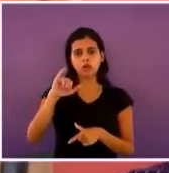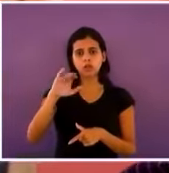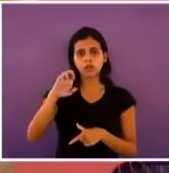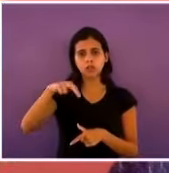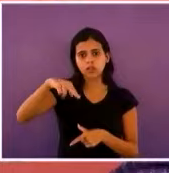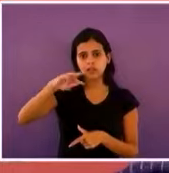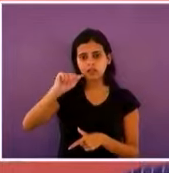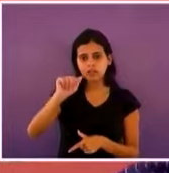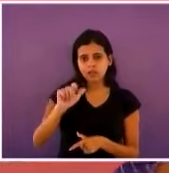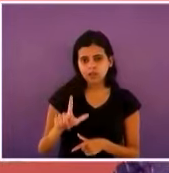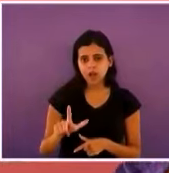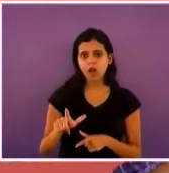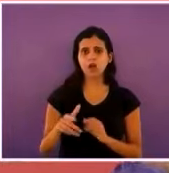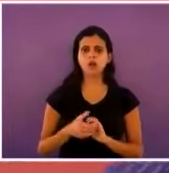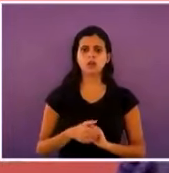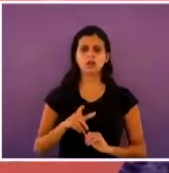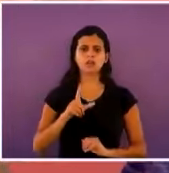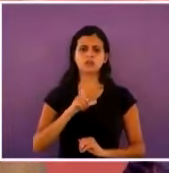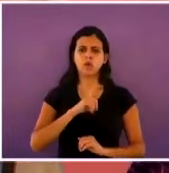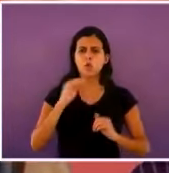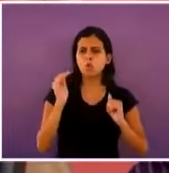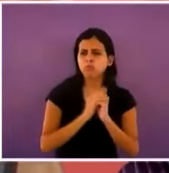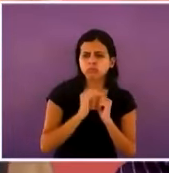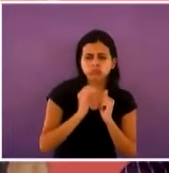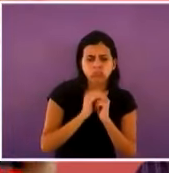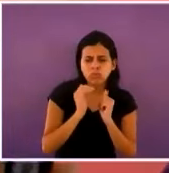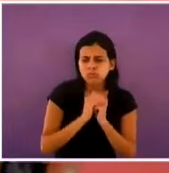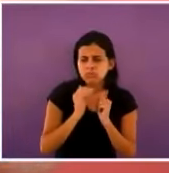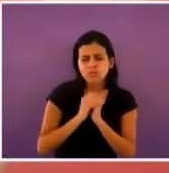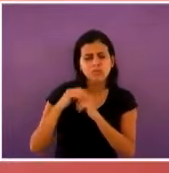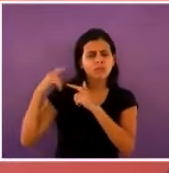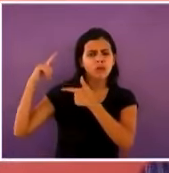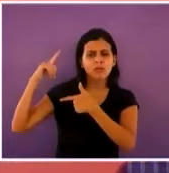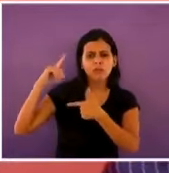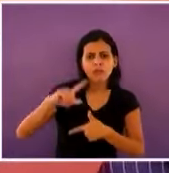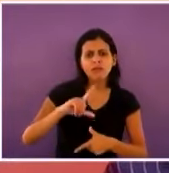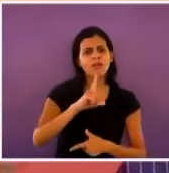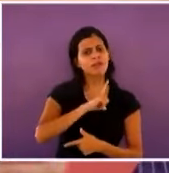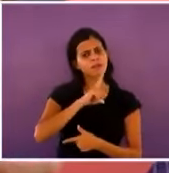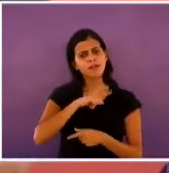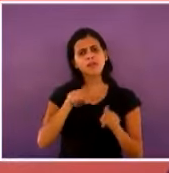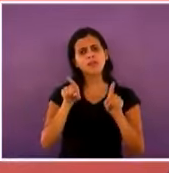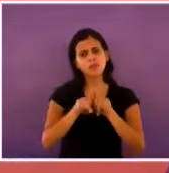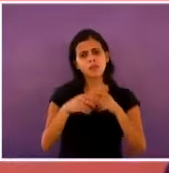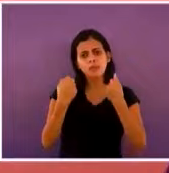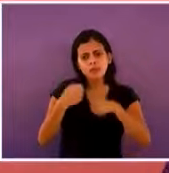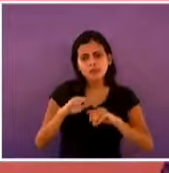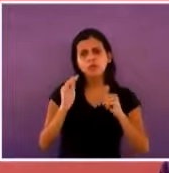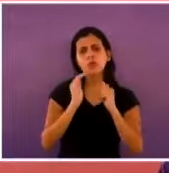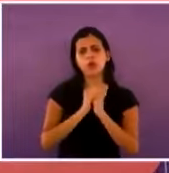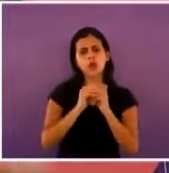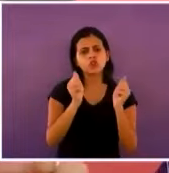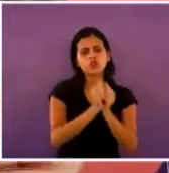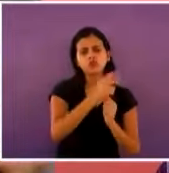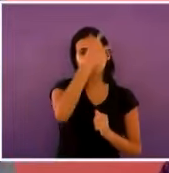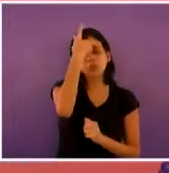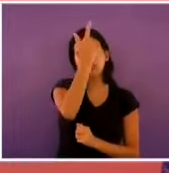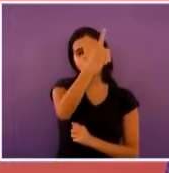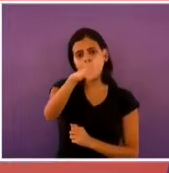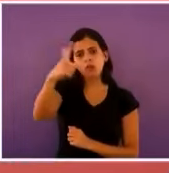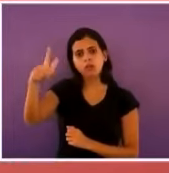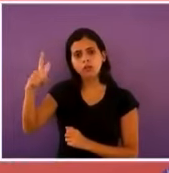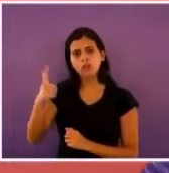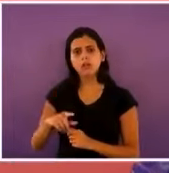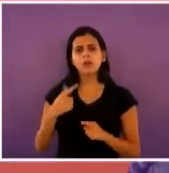prayers. Recitando longas orações tradicionais. You see, he's adaptable to different audiences, to different groups.